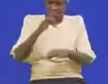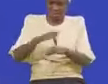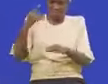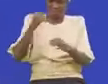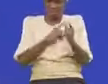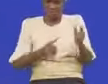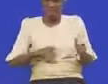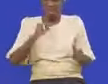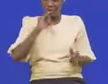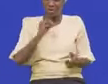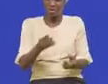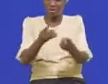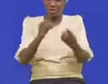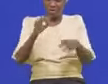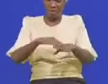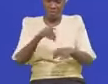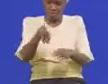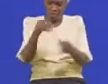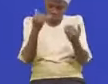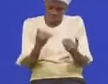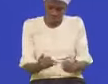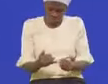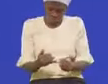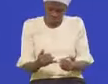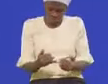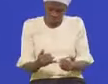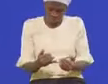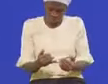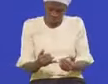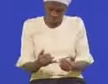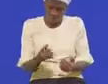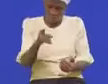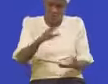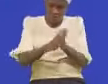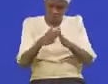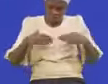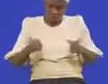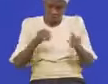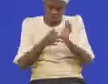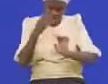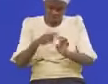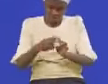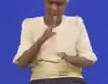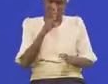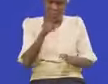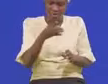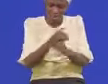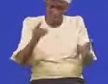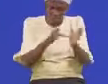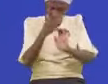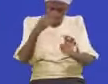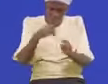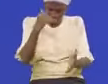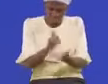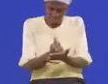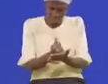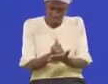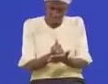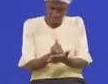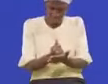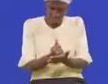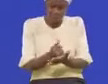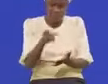is coming. Apotro be doye basika me va Jovila. Be healed. Pado yo. Be delivered. Kokatutu. You